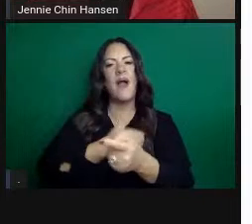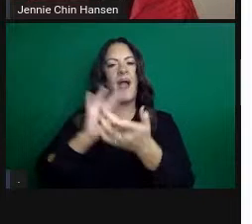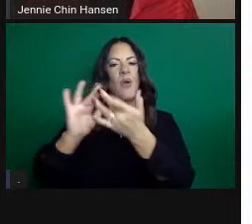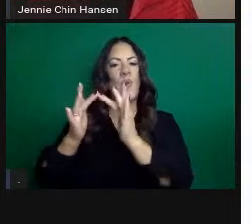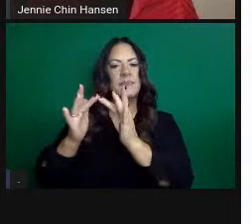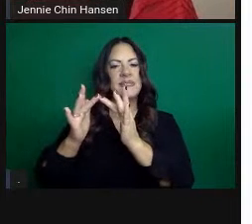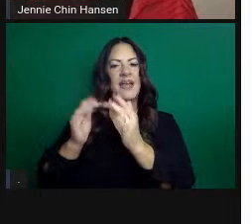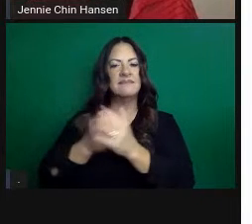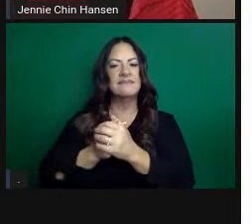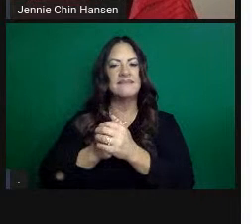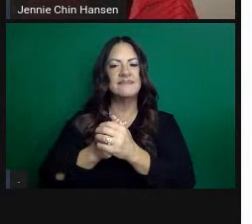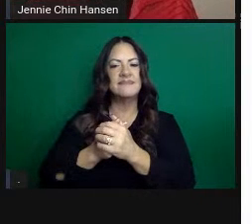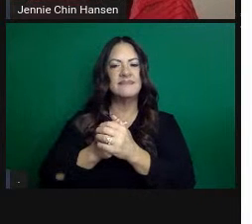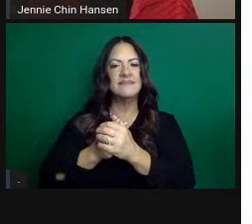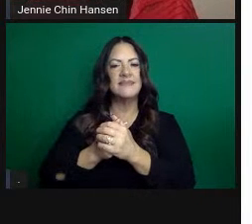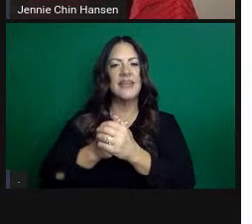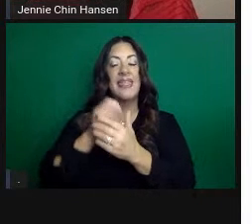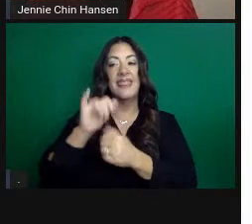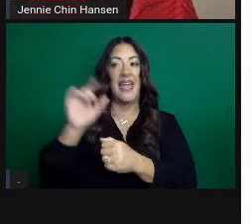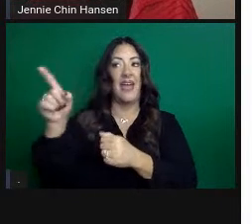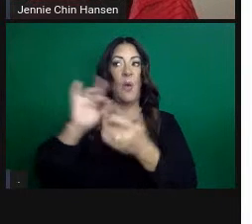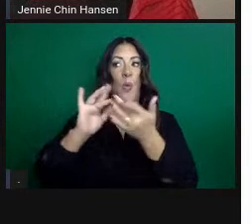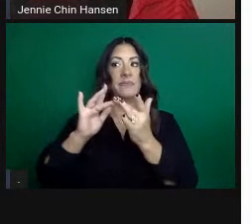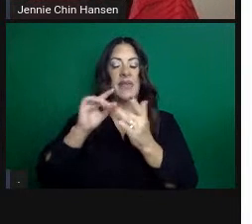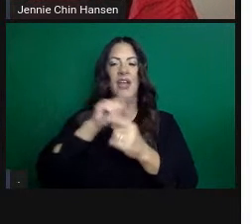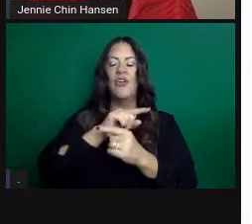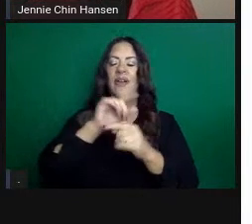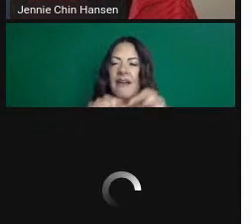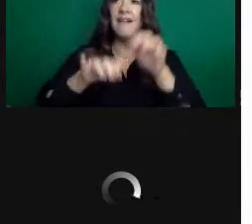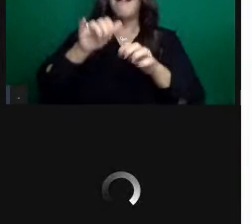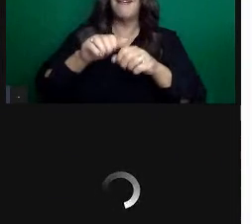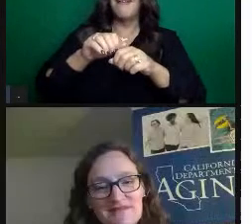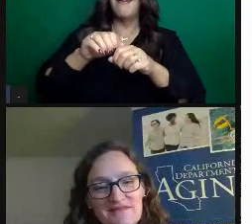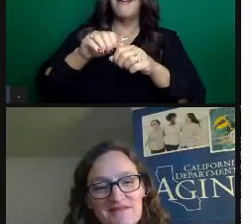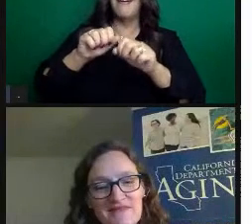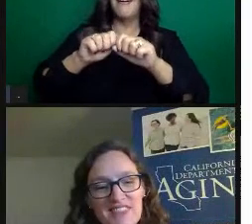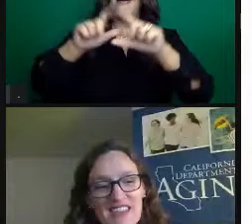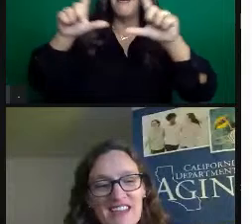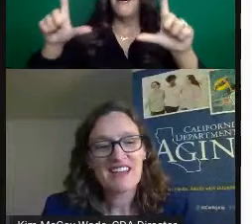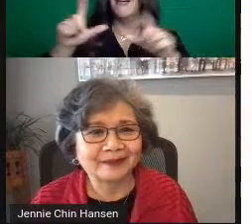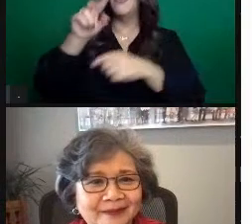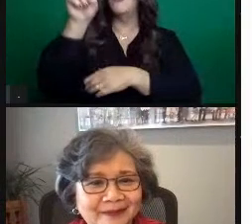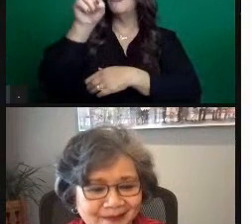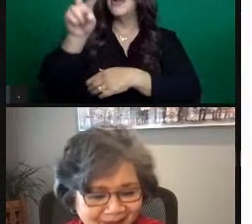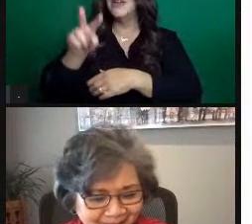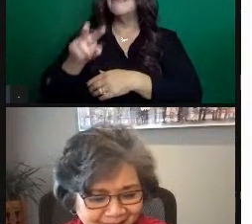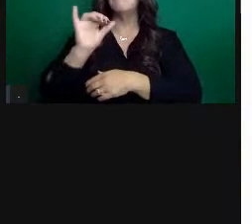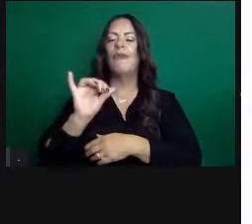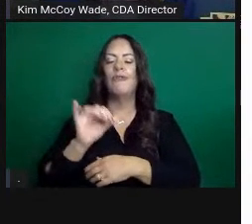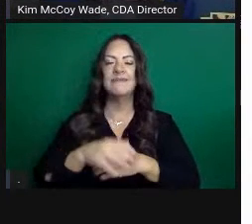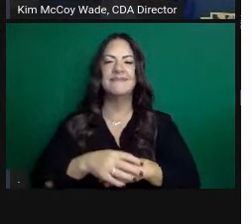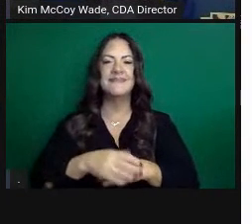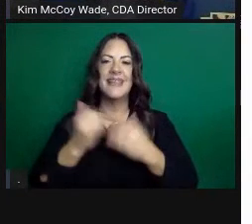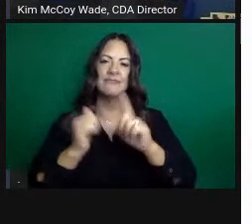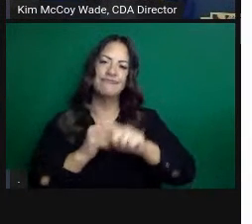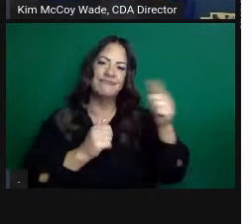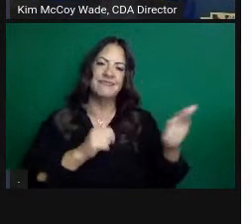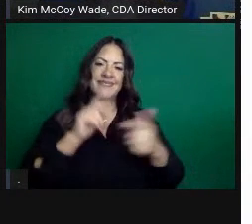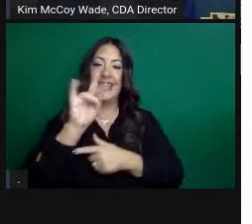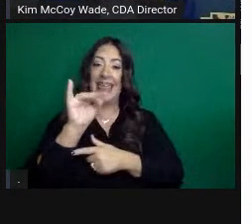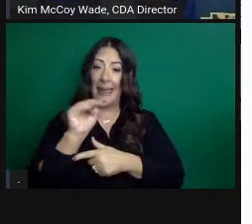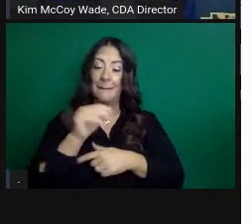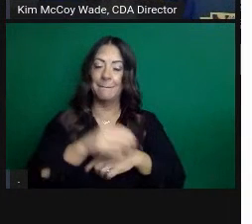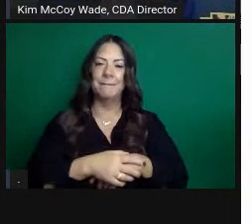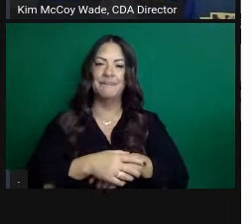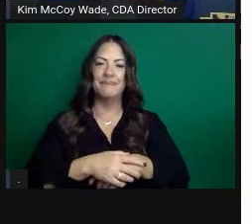this back to our Director of Aging, Kim McCoy-Wade. Thank you. Thank you so much, Jenny Chin Hansen, and all of